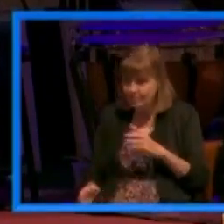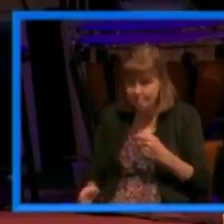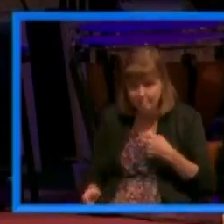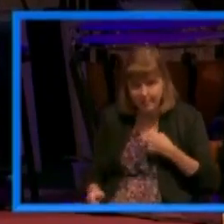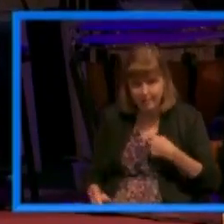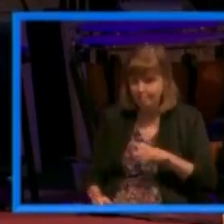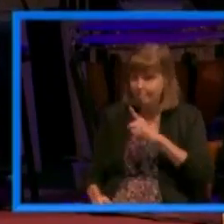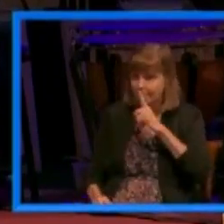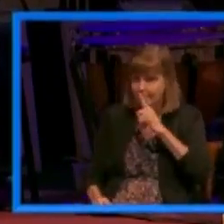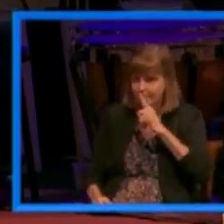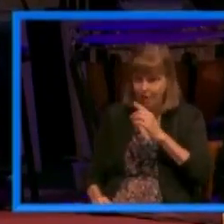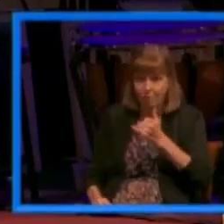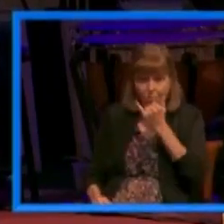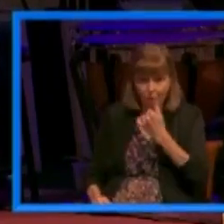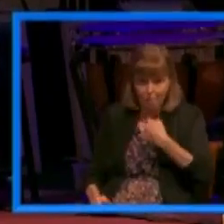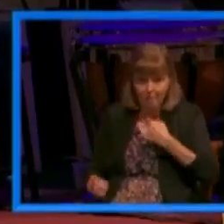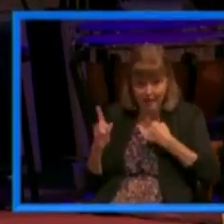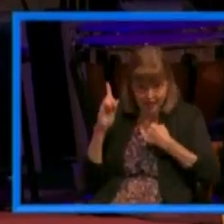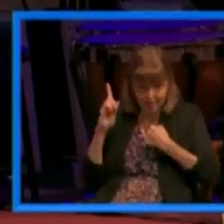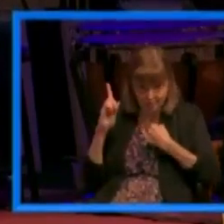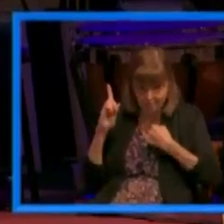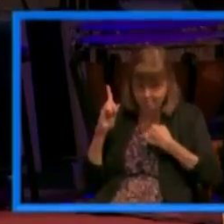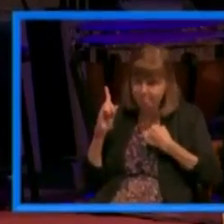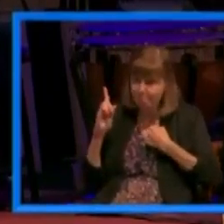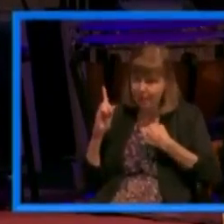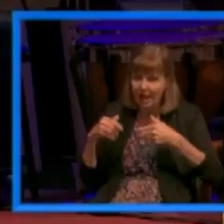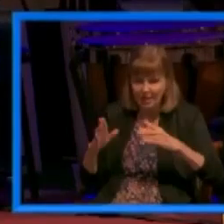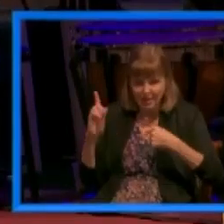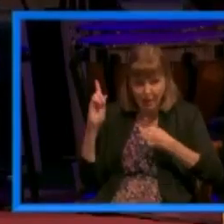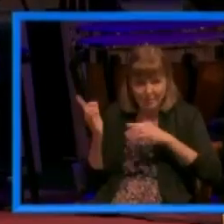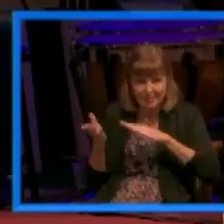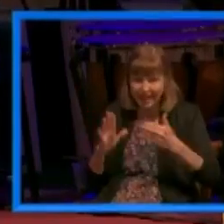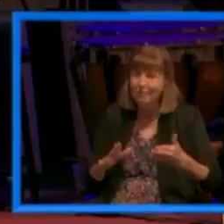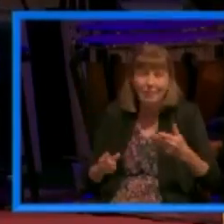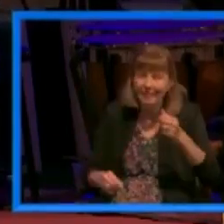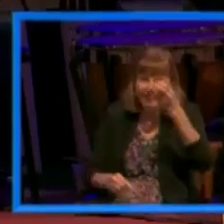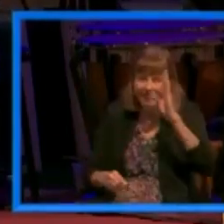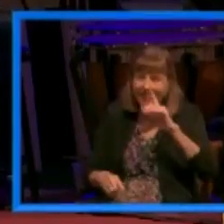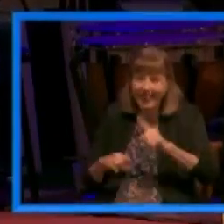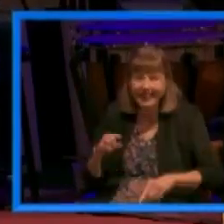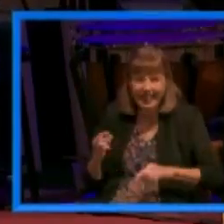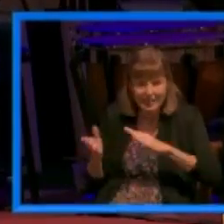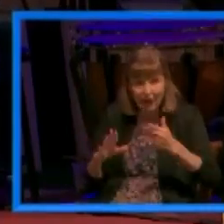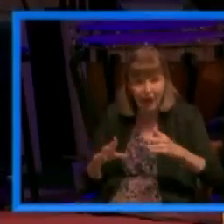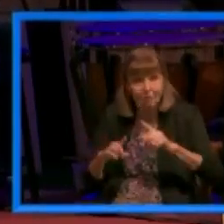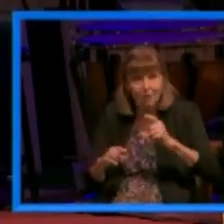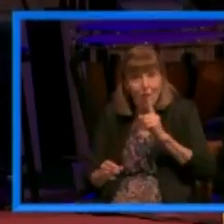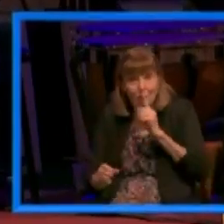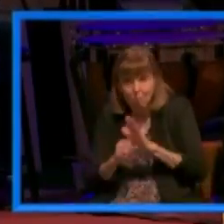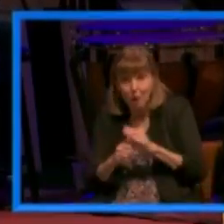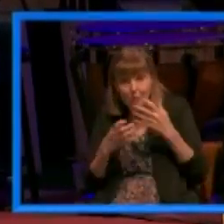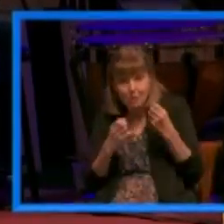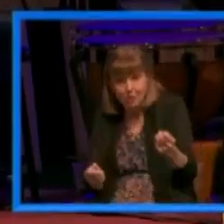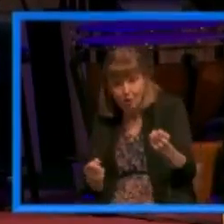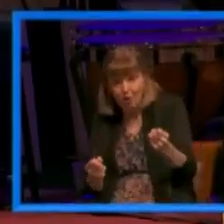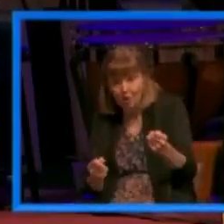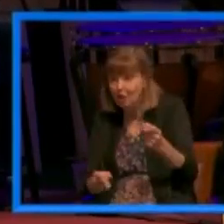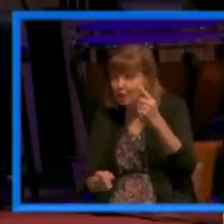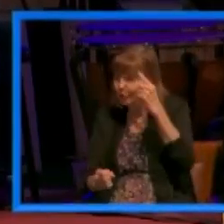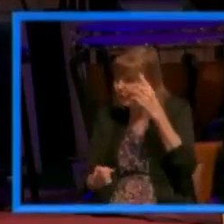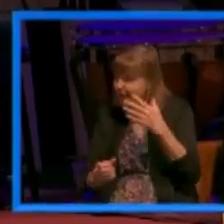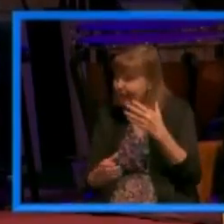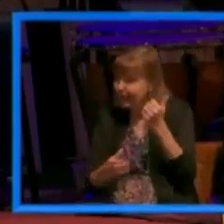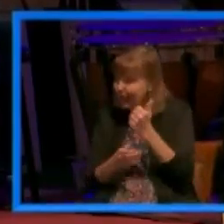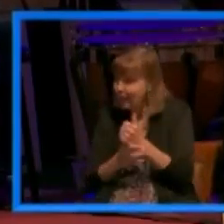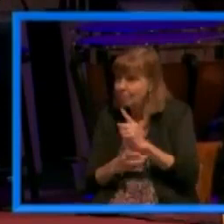would think that Abraham would never again have a faith crisis. You would think that Abraham would be sure and not fall